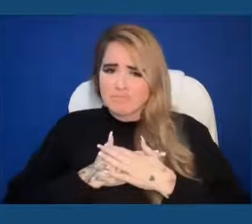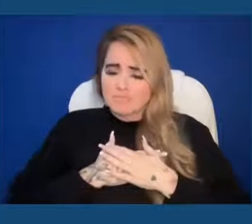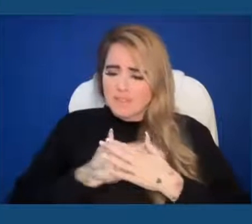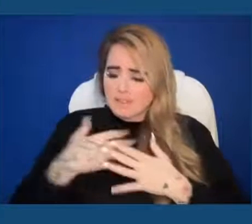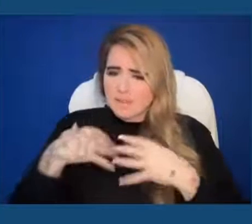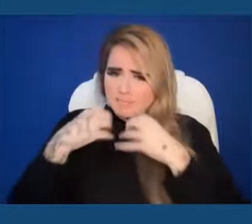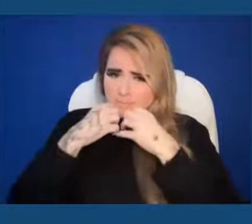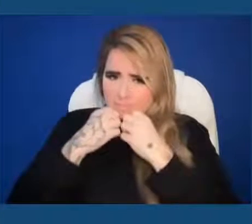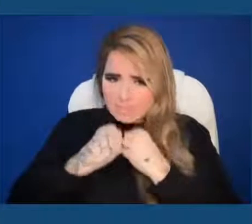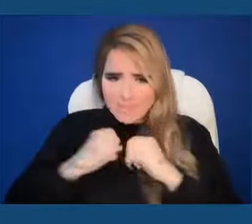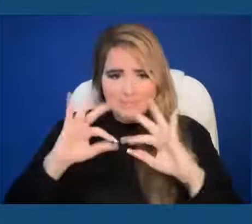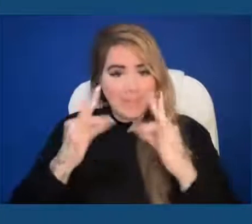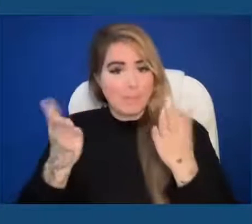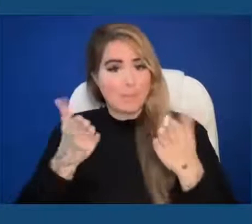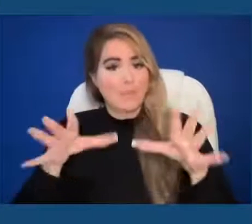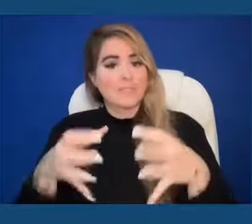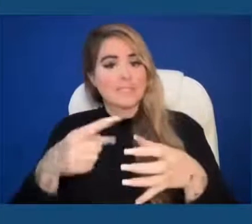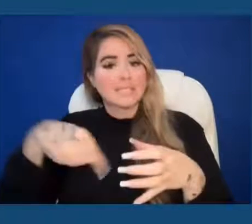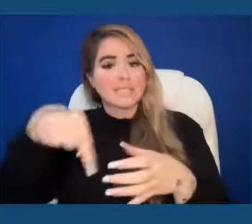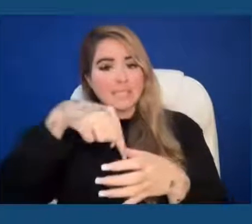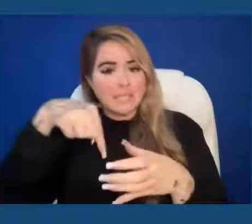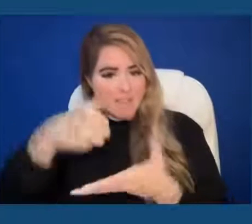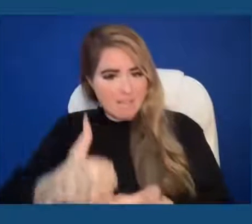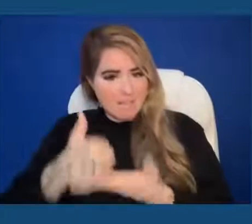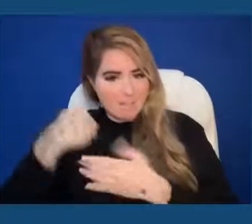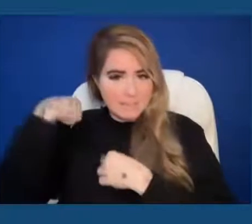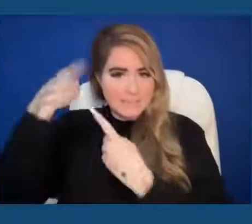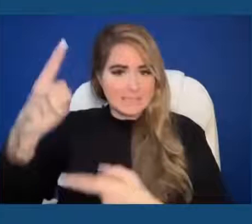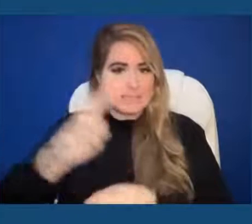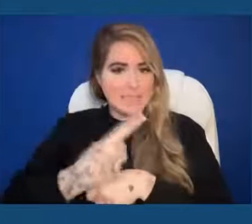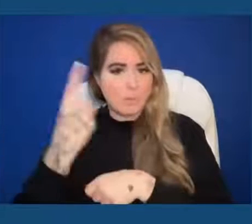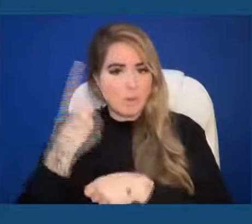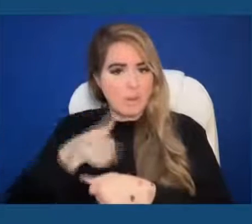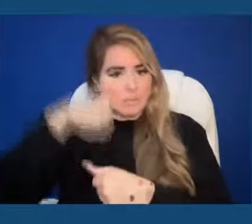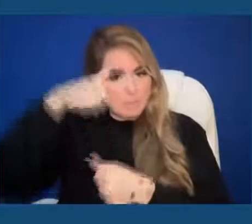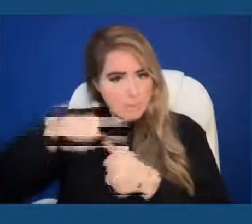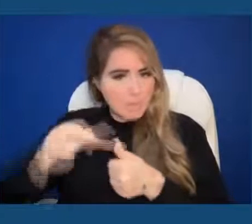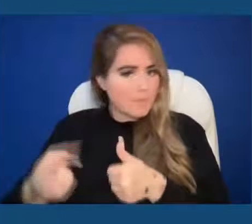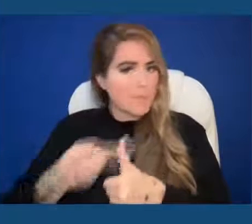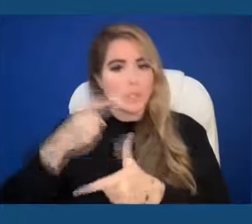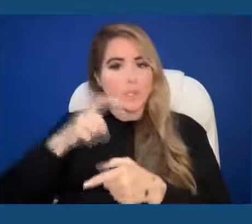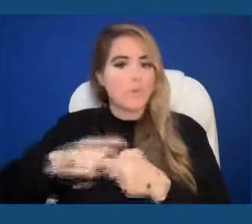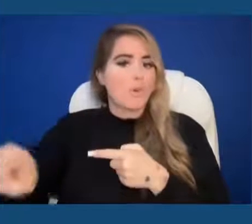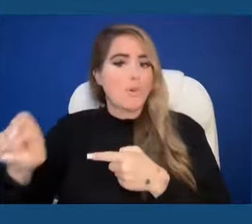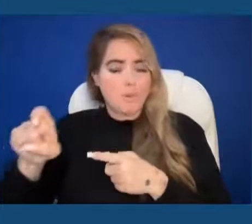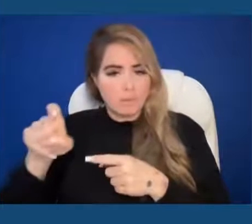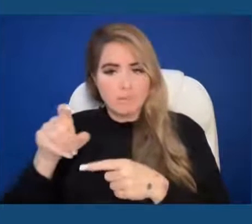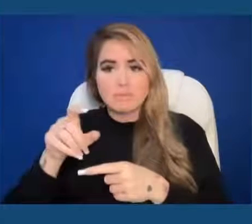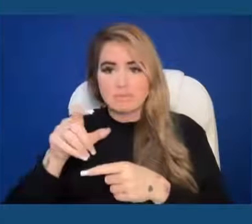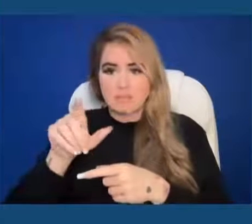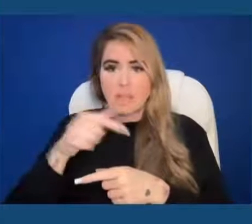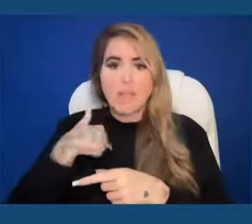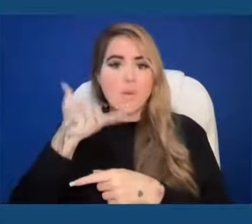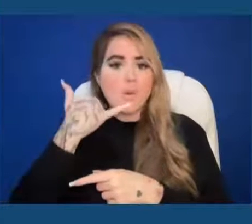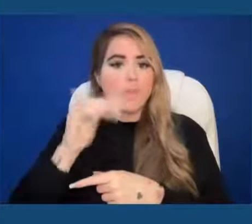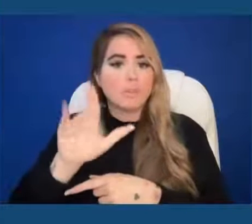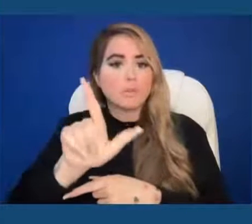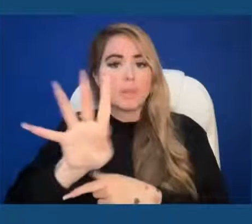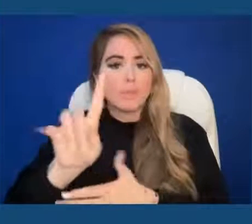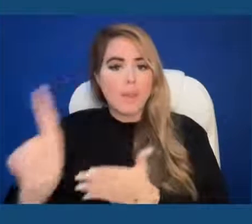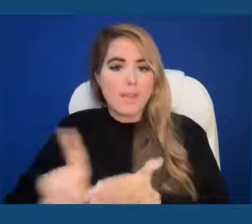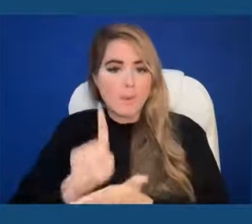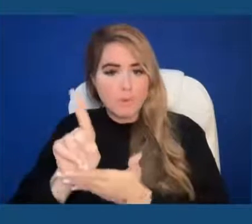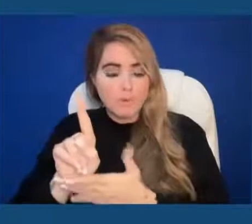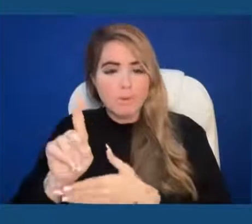been with me from day one on this journey. I remember the first phone call I made there to their 24-hour hotline. And I got